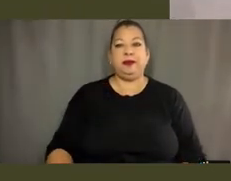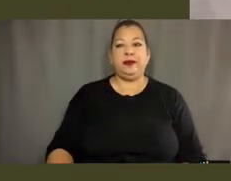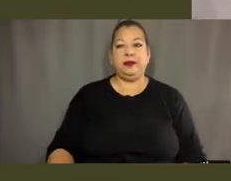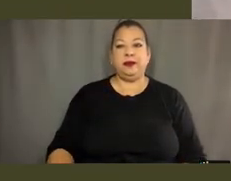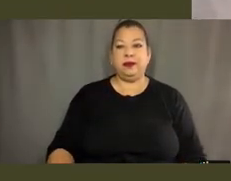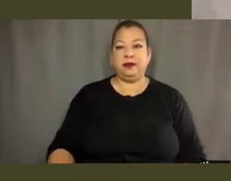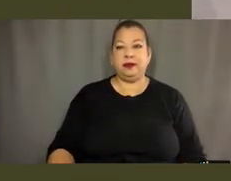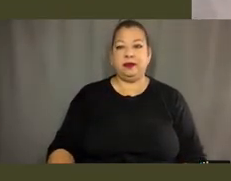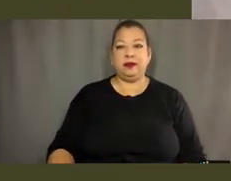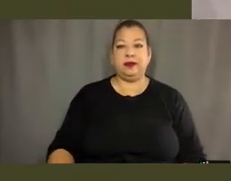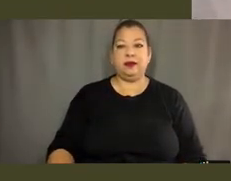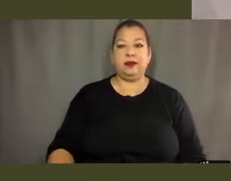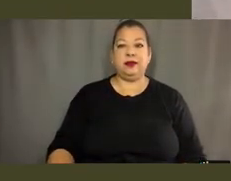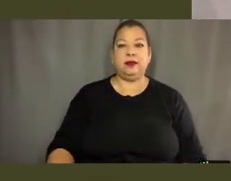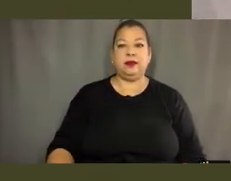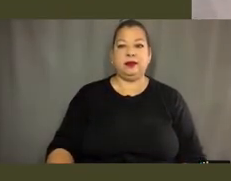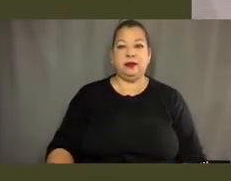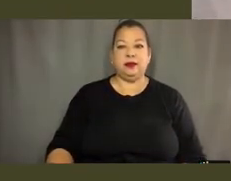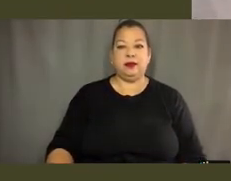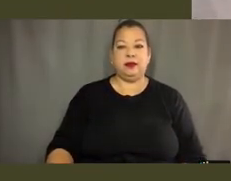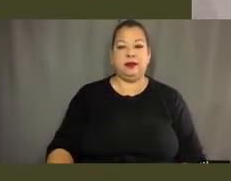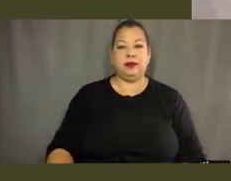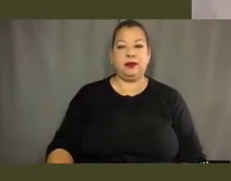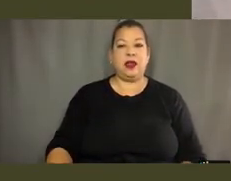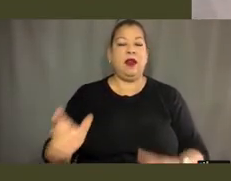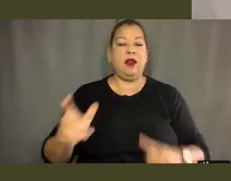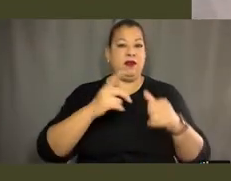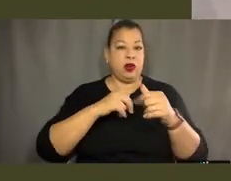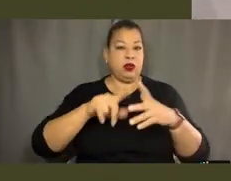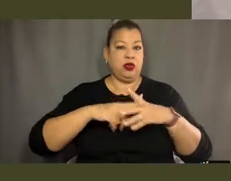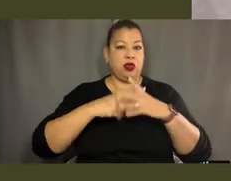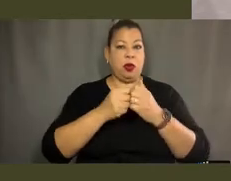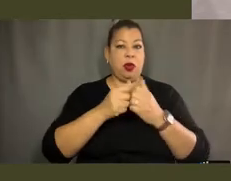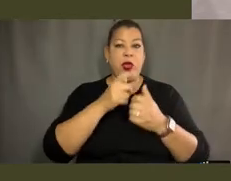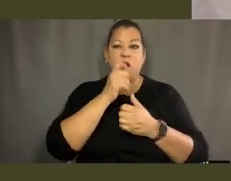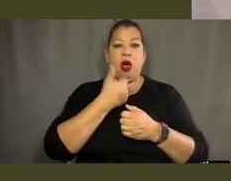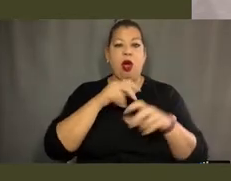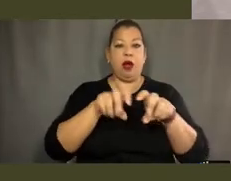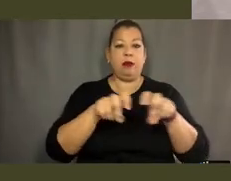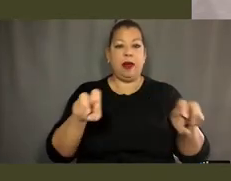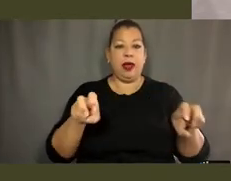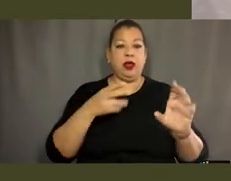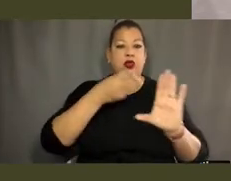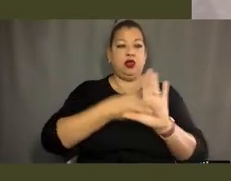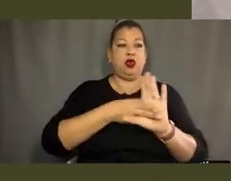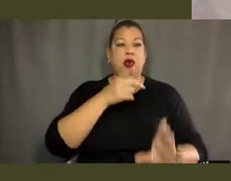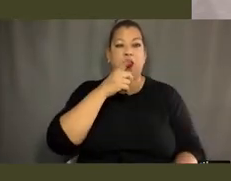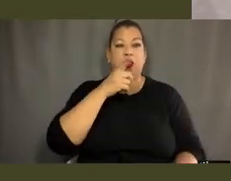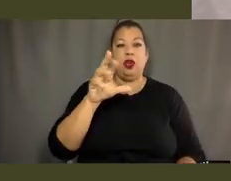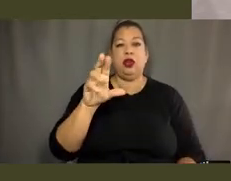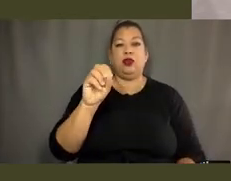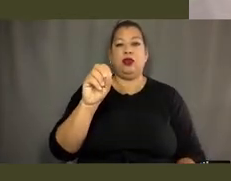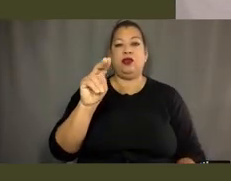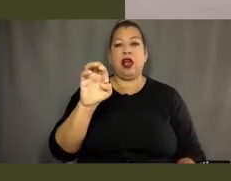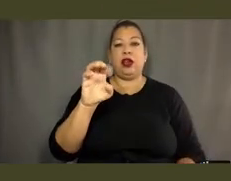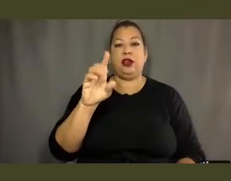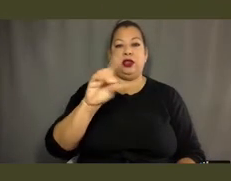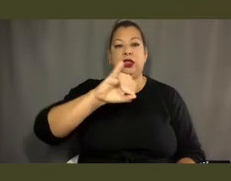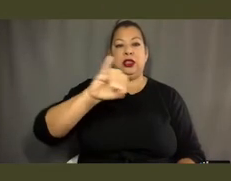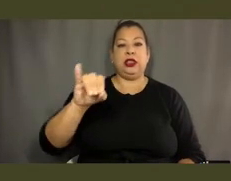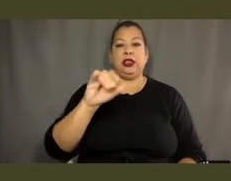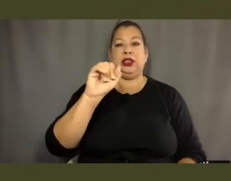by introducing you to our panelists. We are joined by Ronald Jackson, who is head of the Disaster